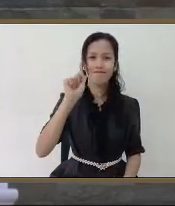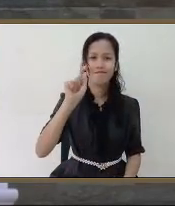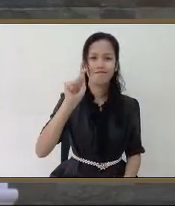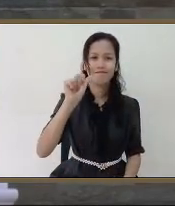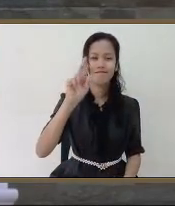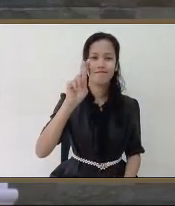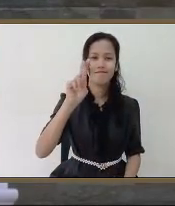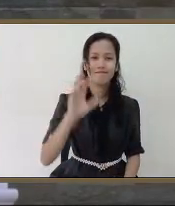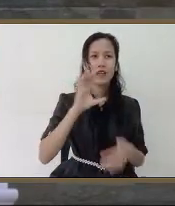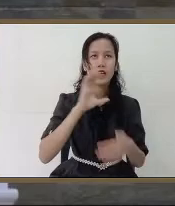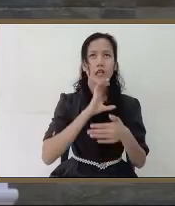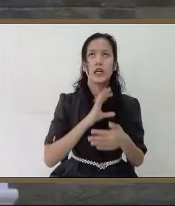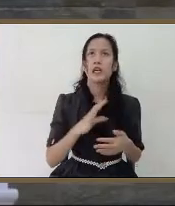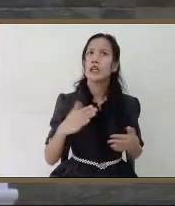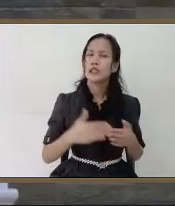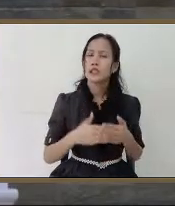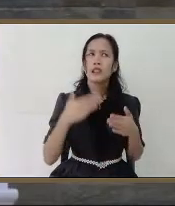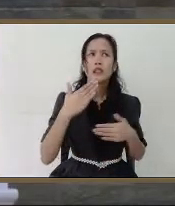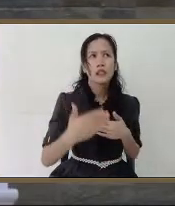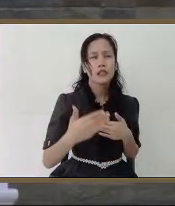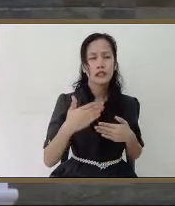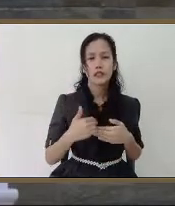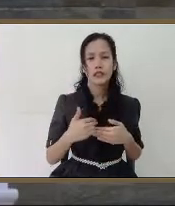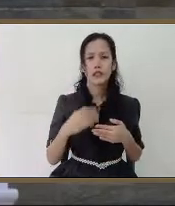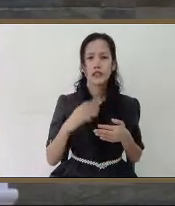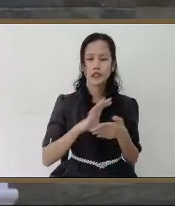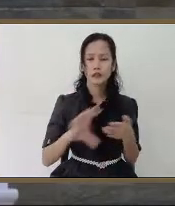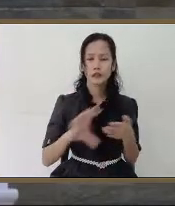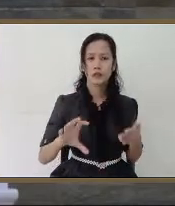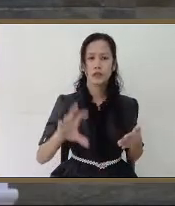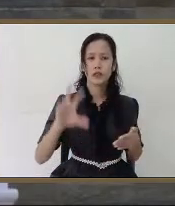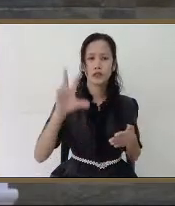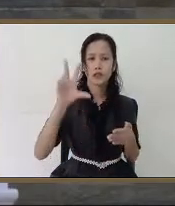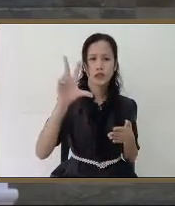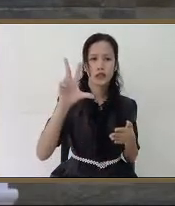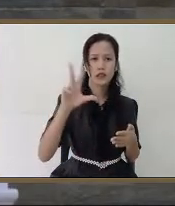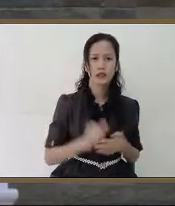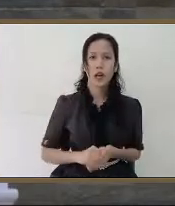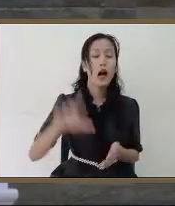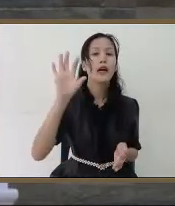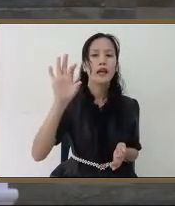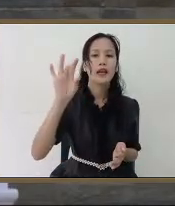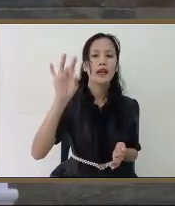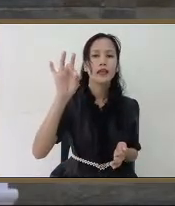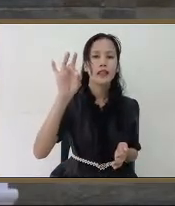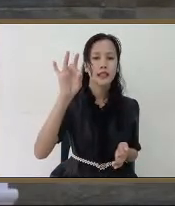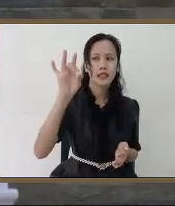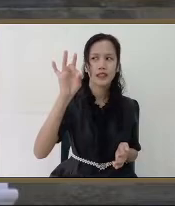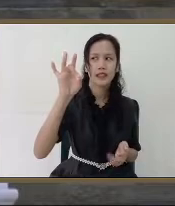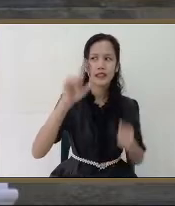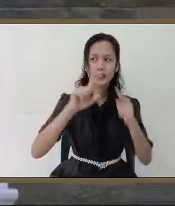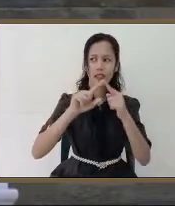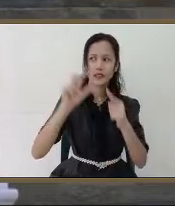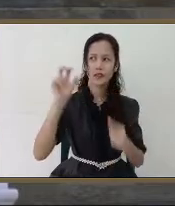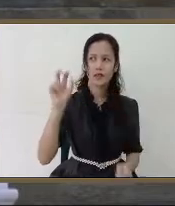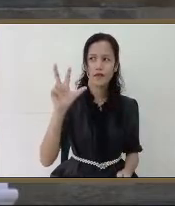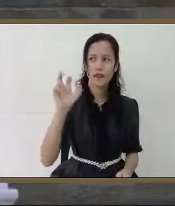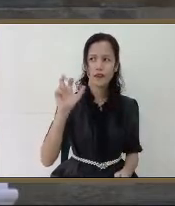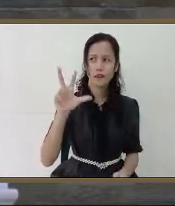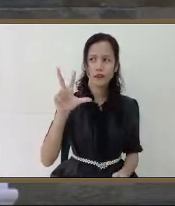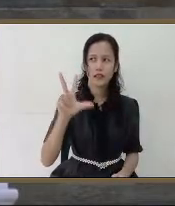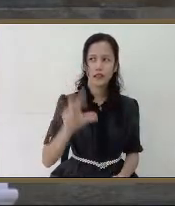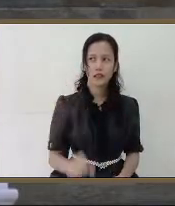from chapter 3, verse 8 to 13, verses 8 to 13, makita natin dyan yung pagsisimula ng